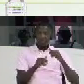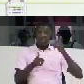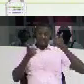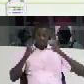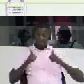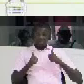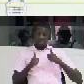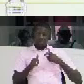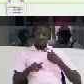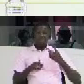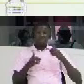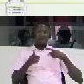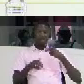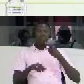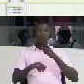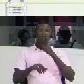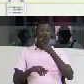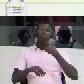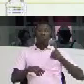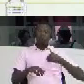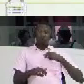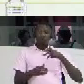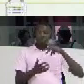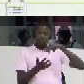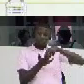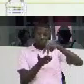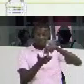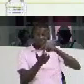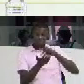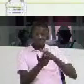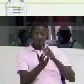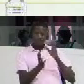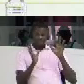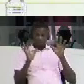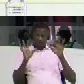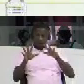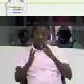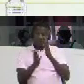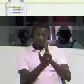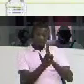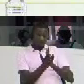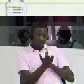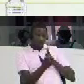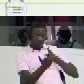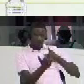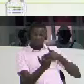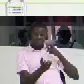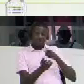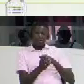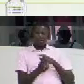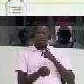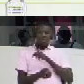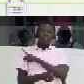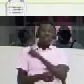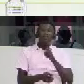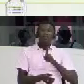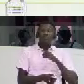on as you guys were assembling the men? Were they conducting any particular